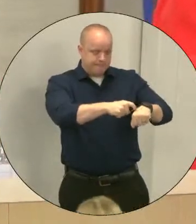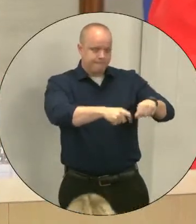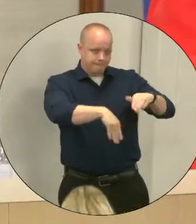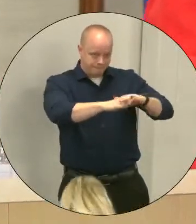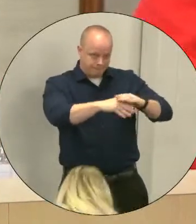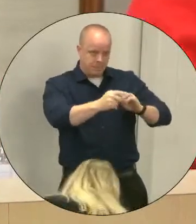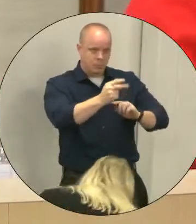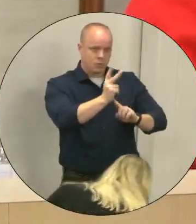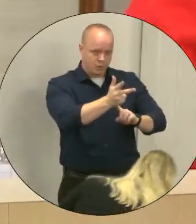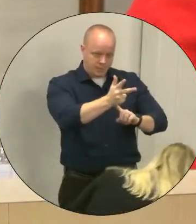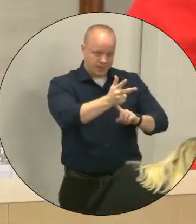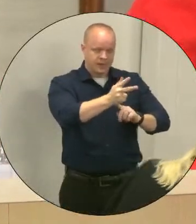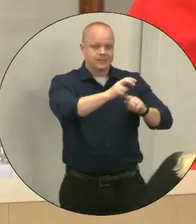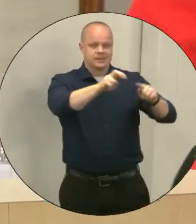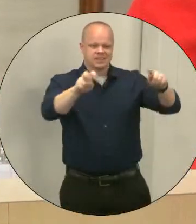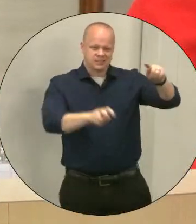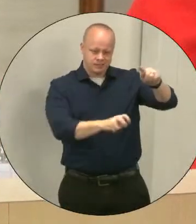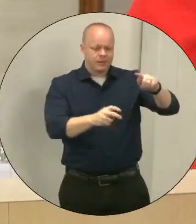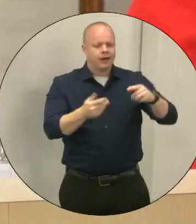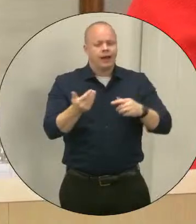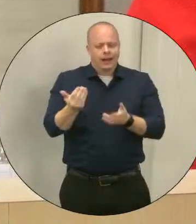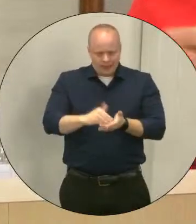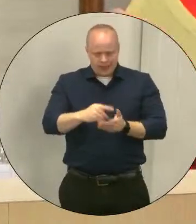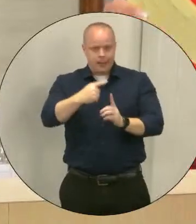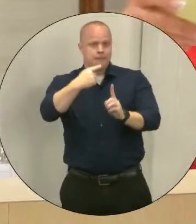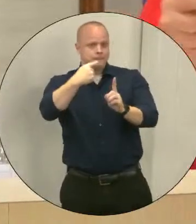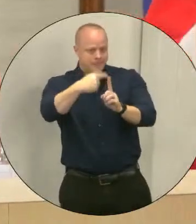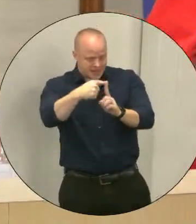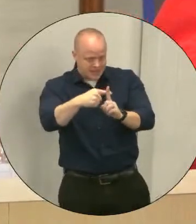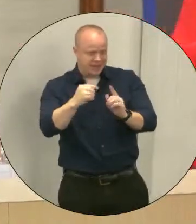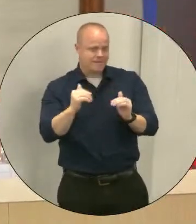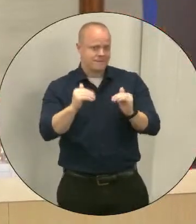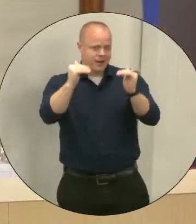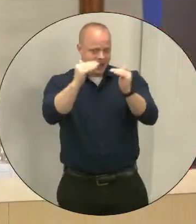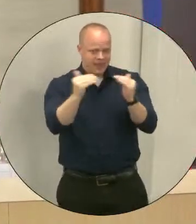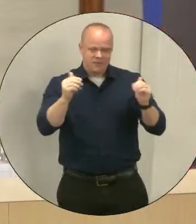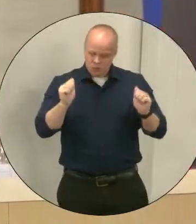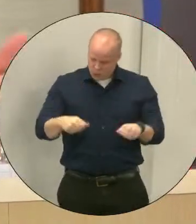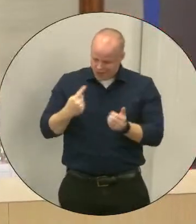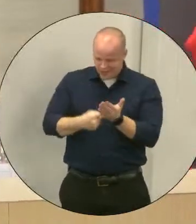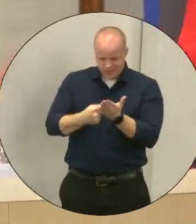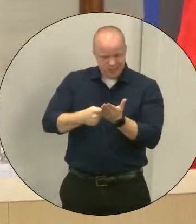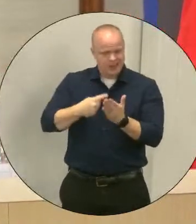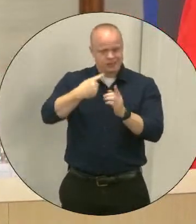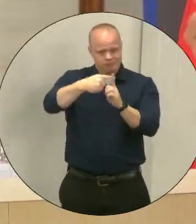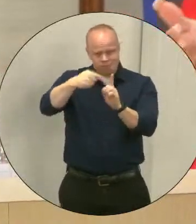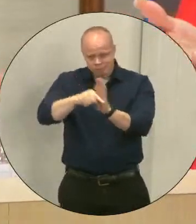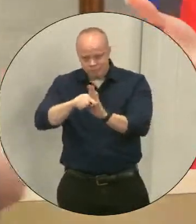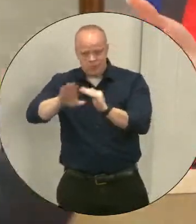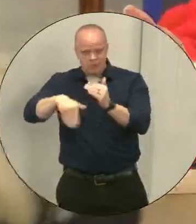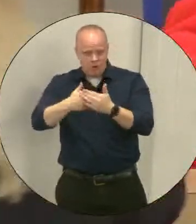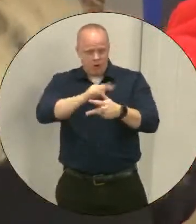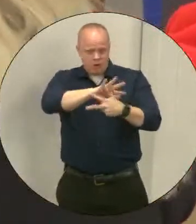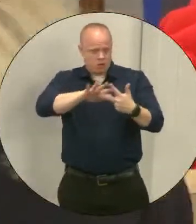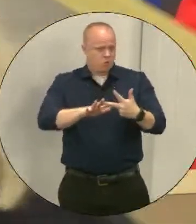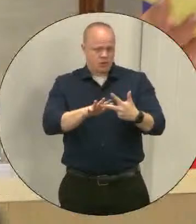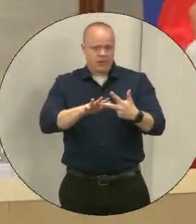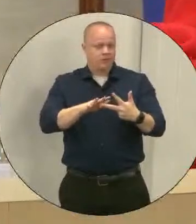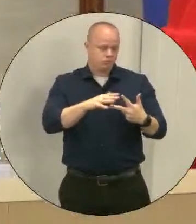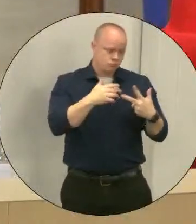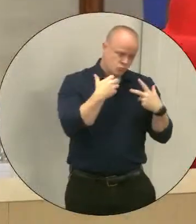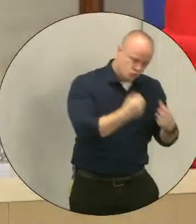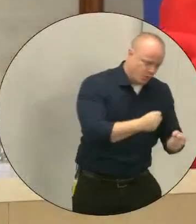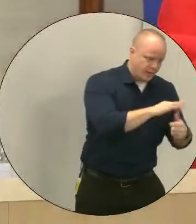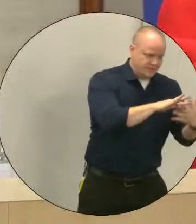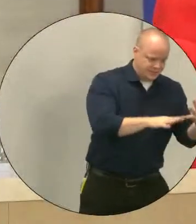minutes. Stay high level, positive. You could talk about all three candidates and what you liked about the strengths that